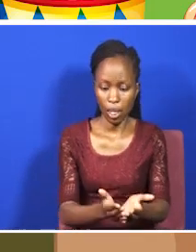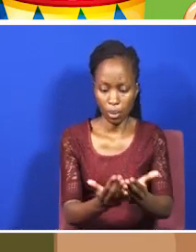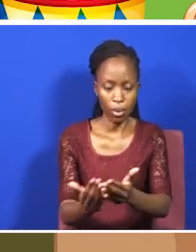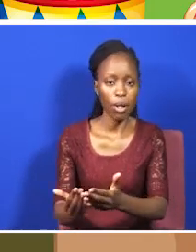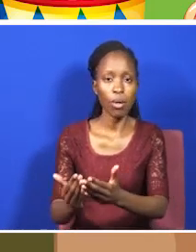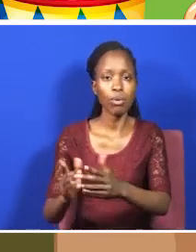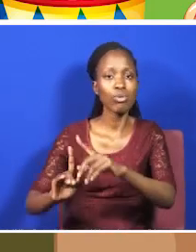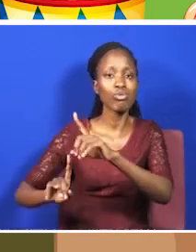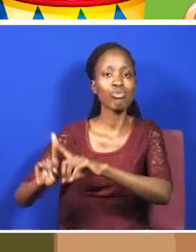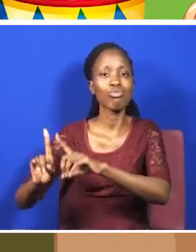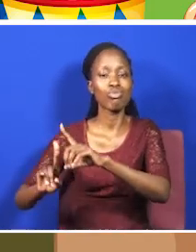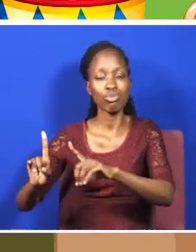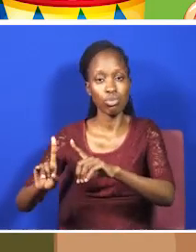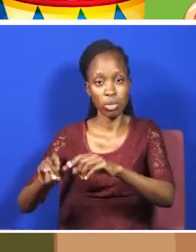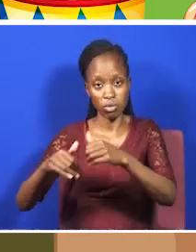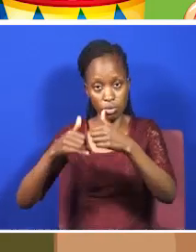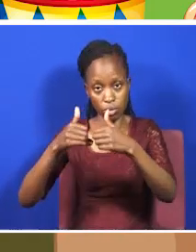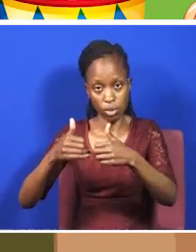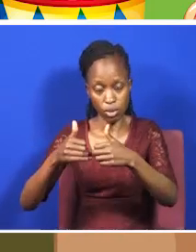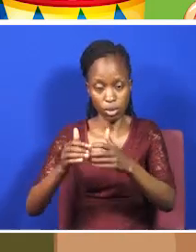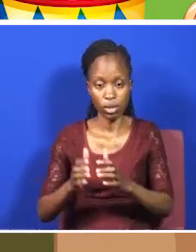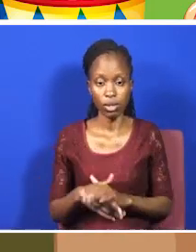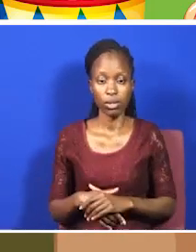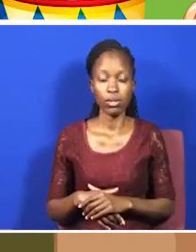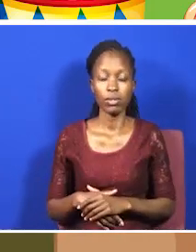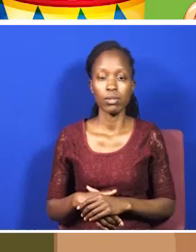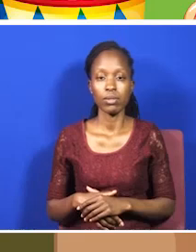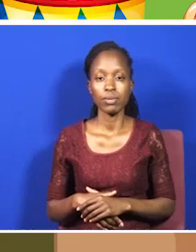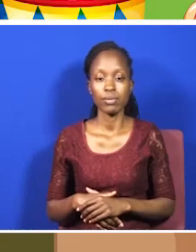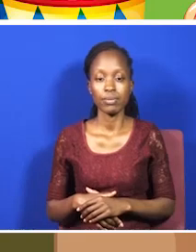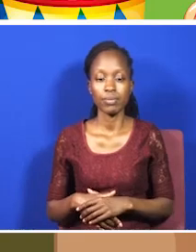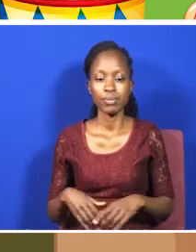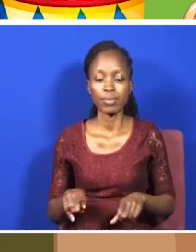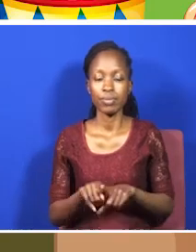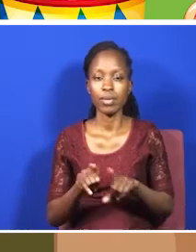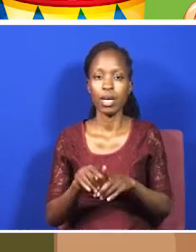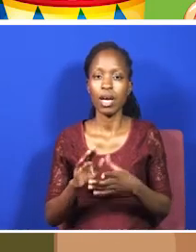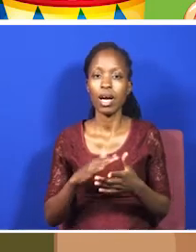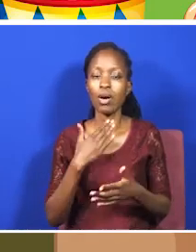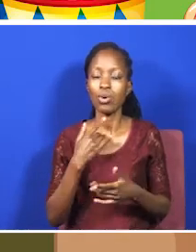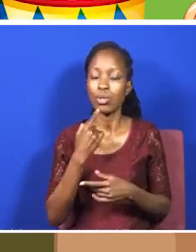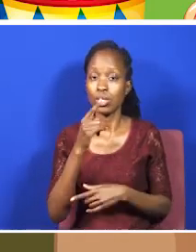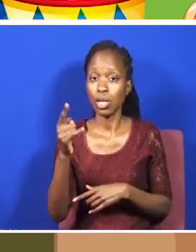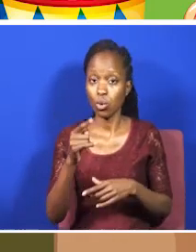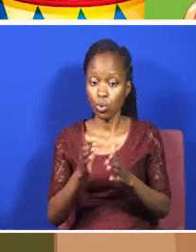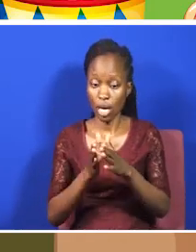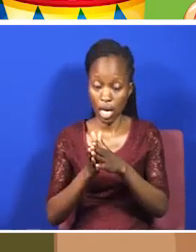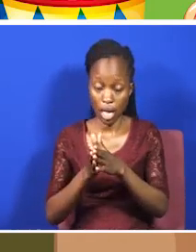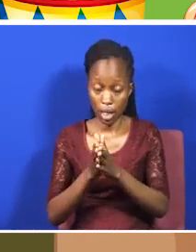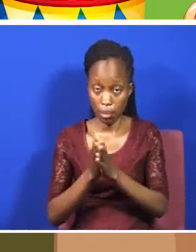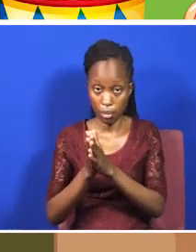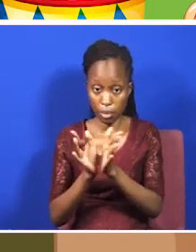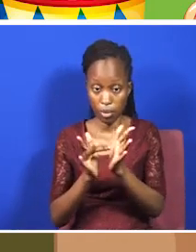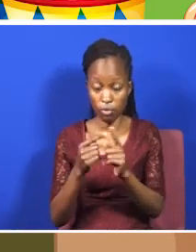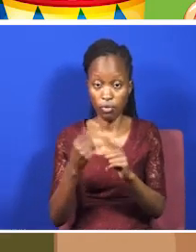Now, sailing is like taking a journey on a sea or a lake. And I will tell